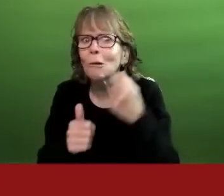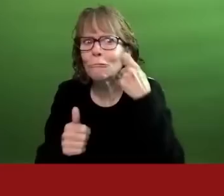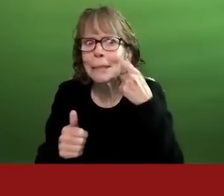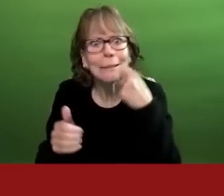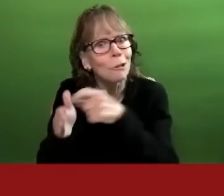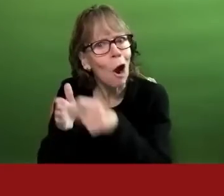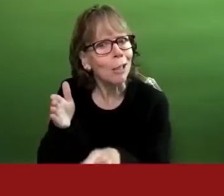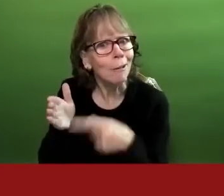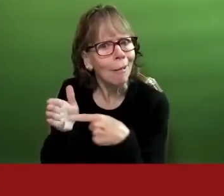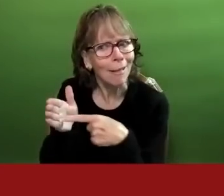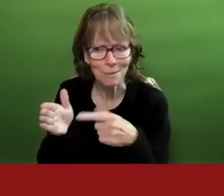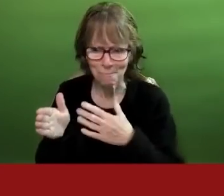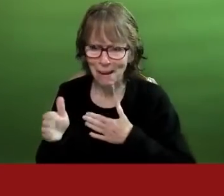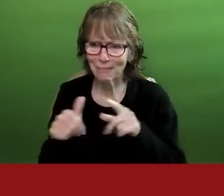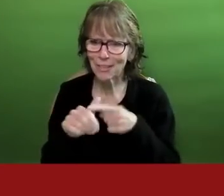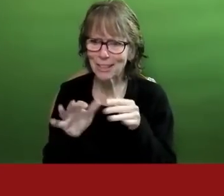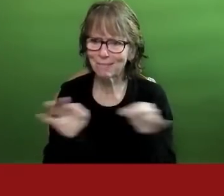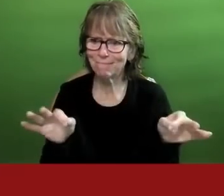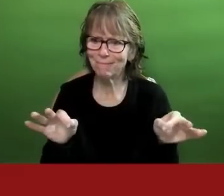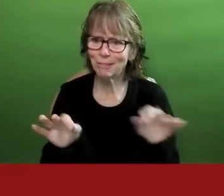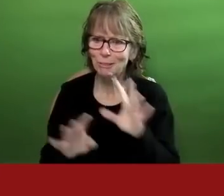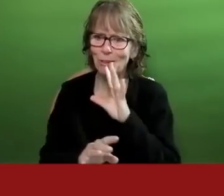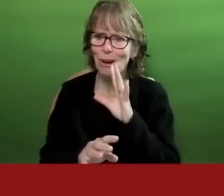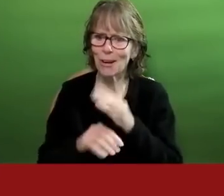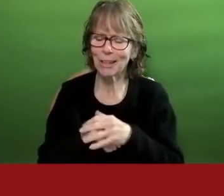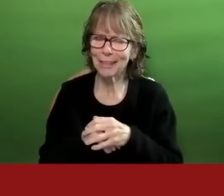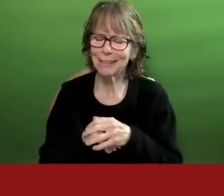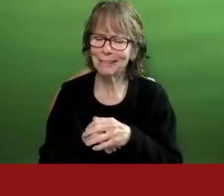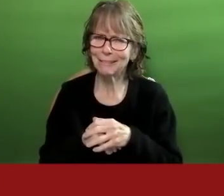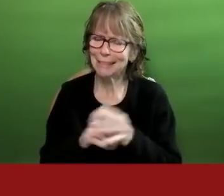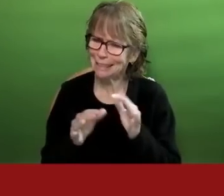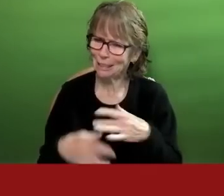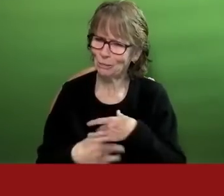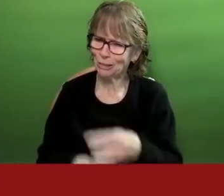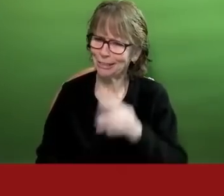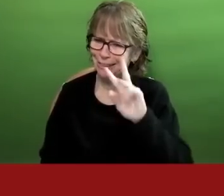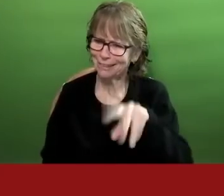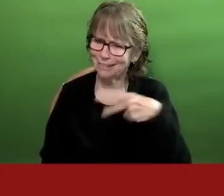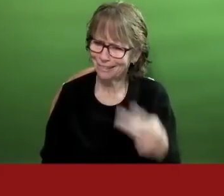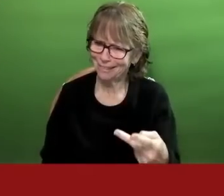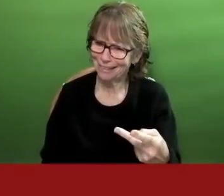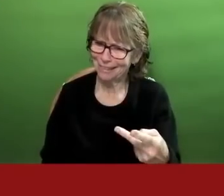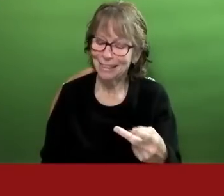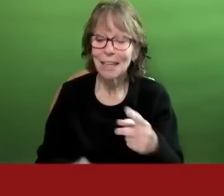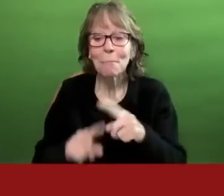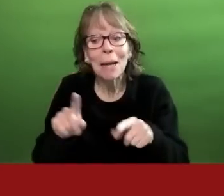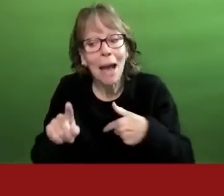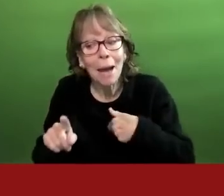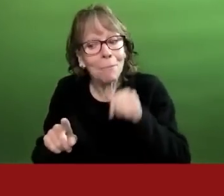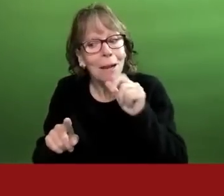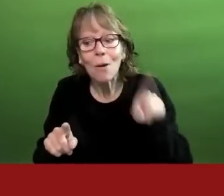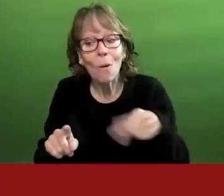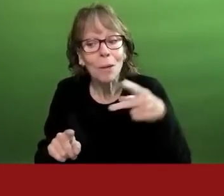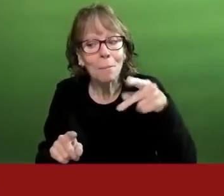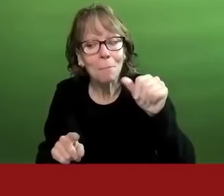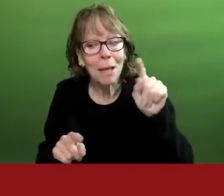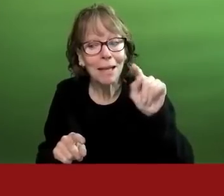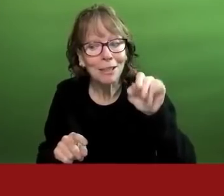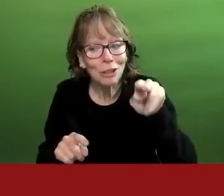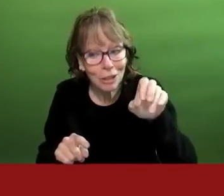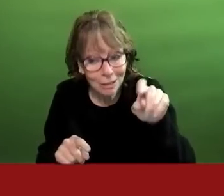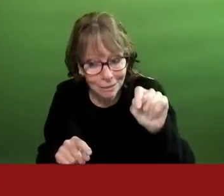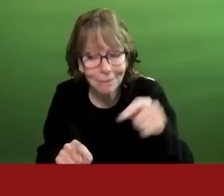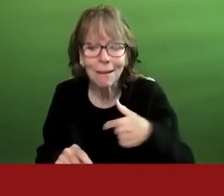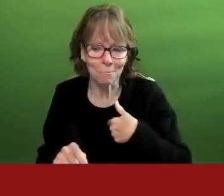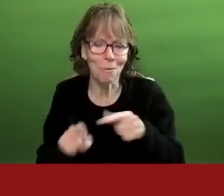and forth that's kind of an interesting dialogue as a patient, but also as a researcher in this way. So a